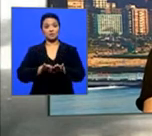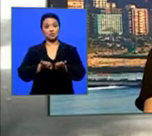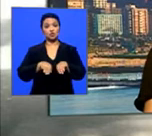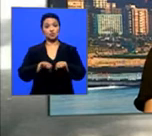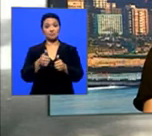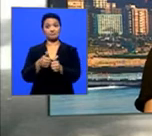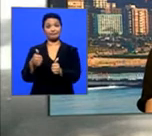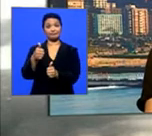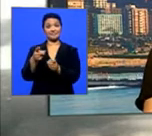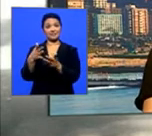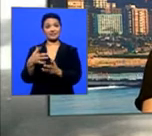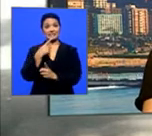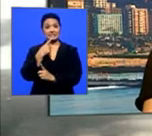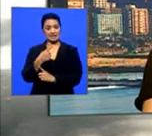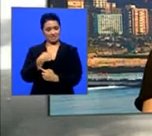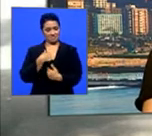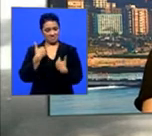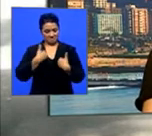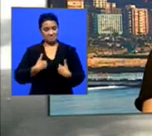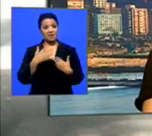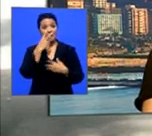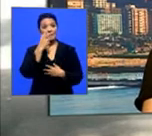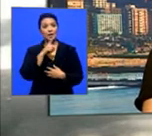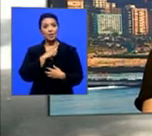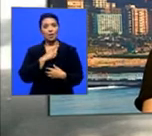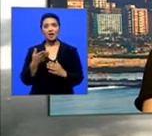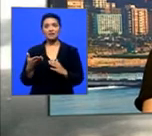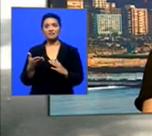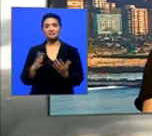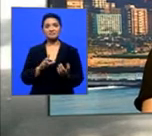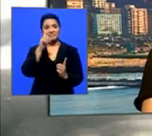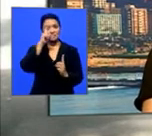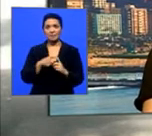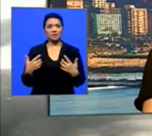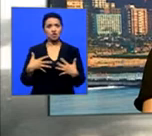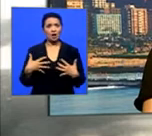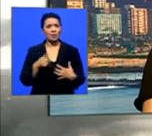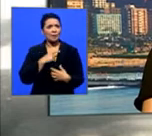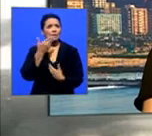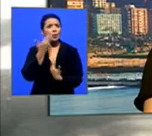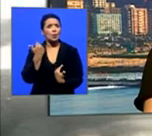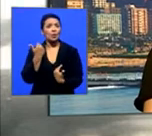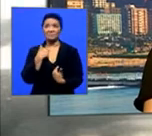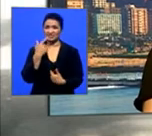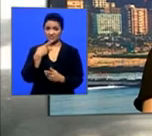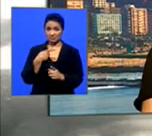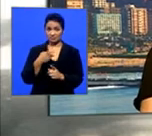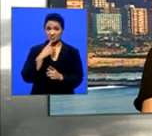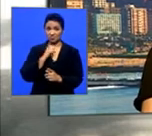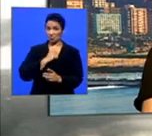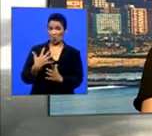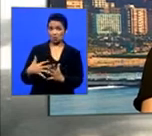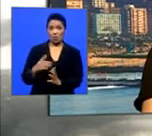to the president that I'm wearing black because Madiba had passed. And of course, that came as a huge shock to me. At first, I didn't know if it's a sick joke or if it's for